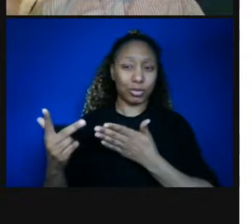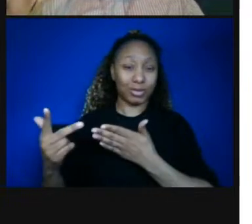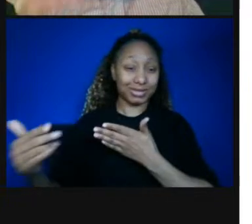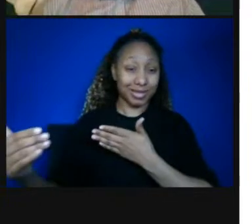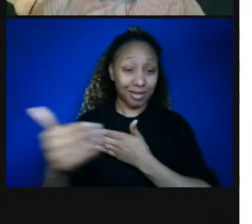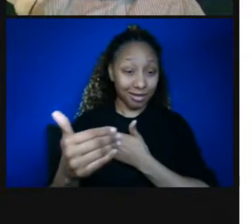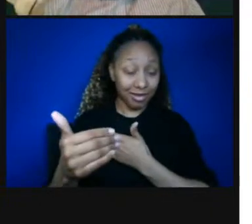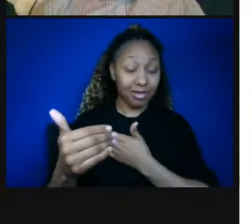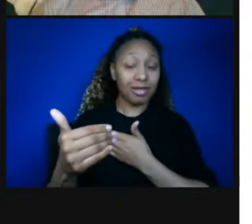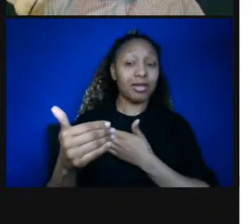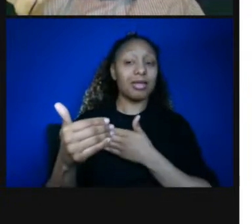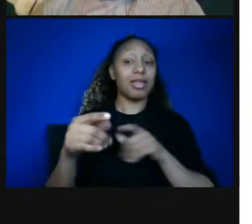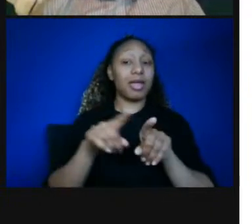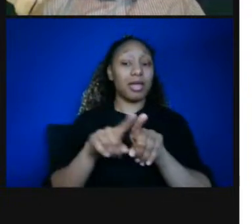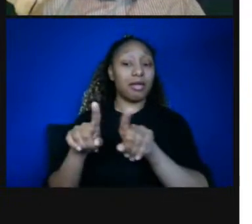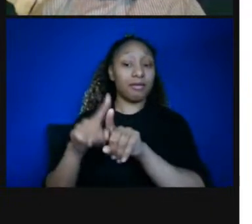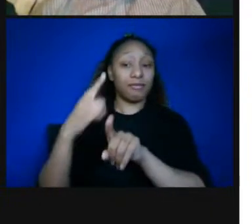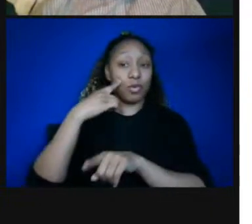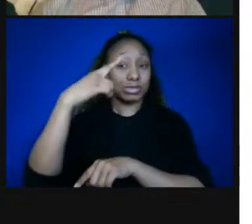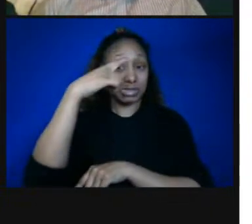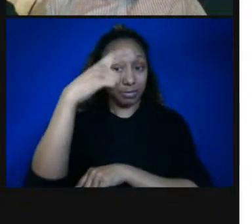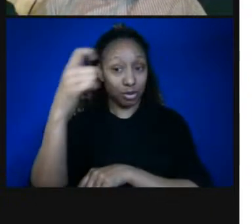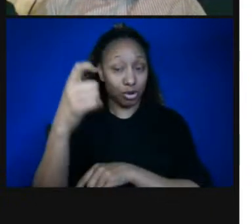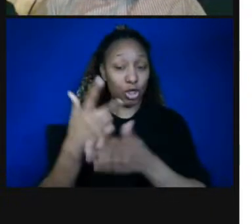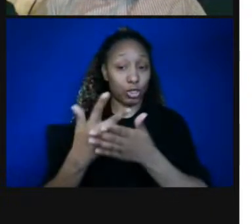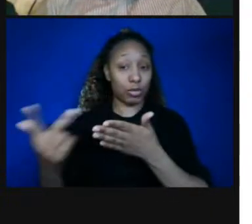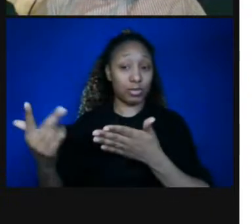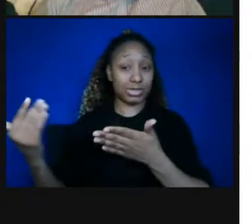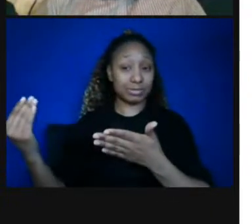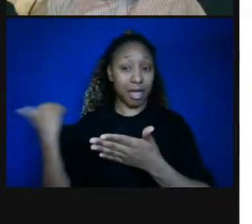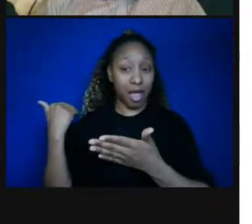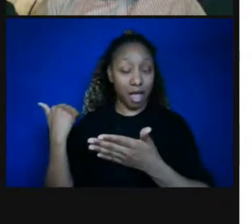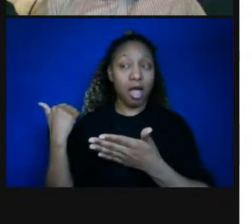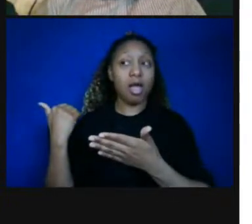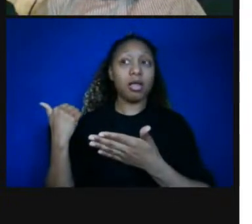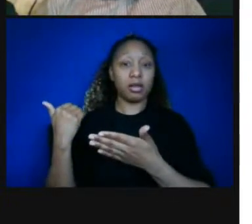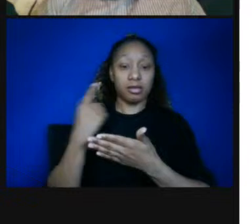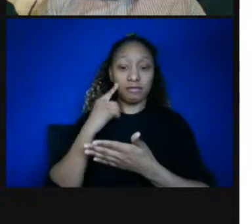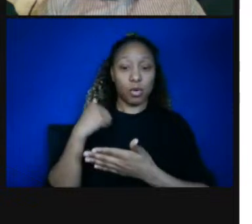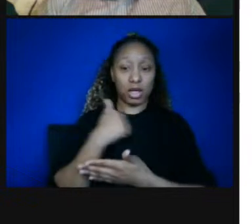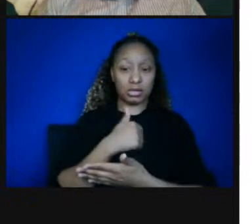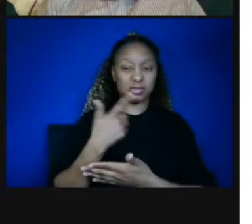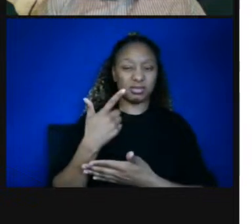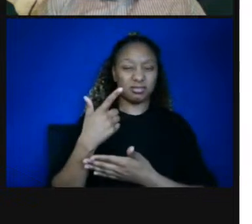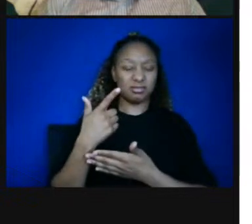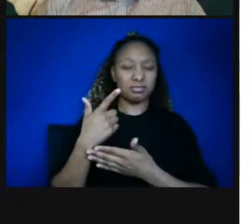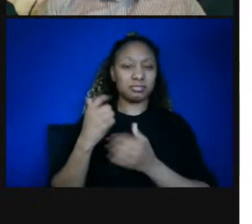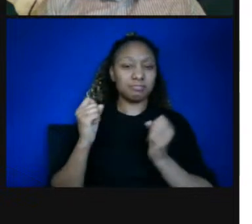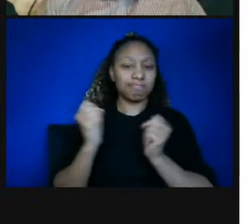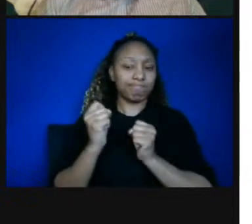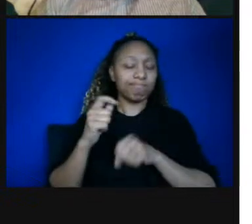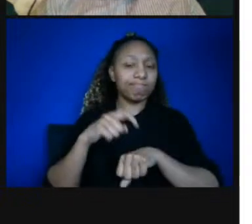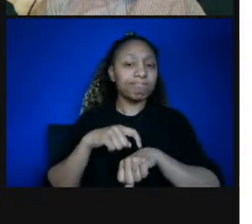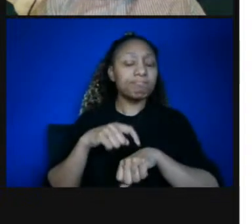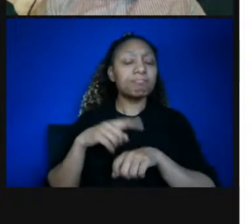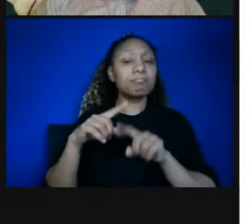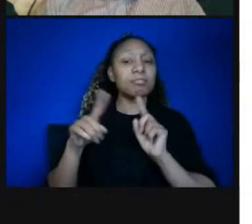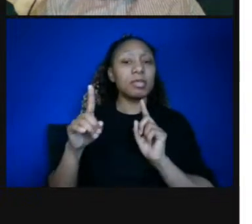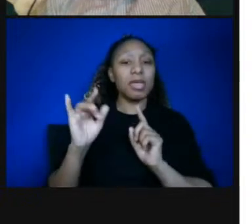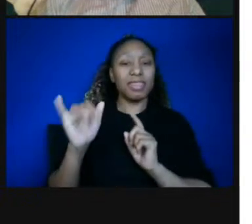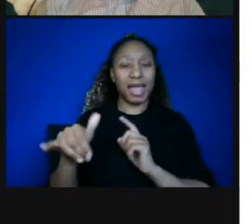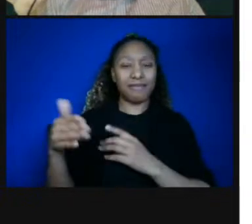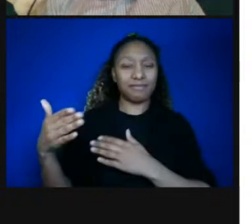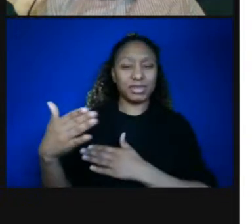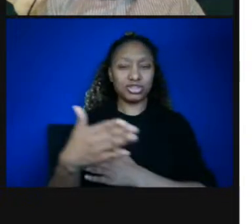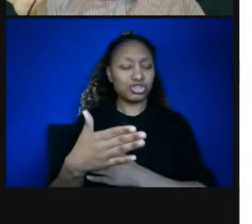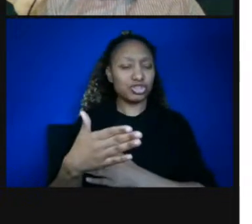3 weeks behind us where we are in the winter. So it's, of course, different where we are. But shad is one of these fish that was a